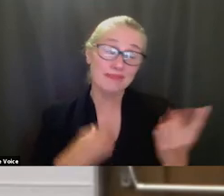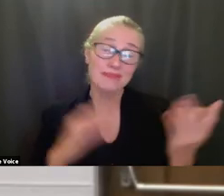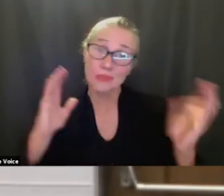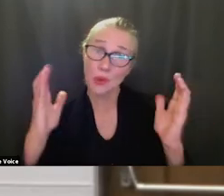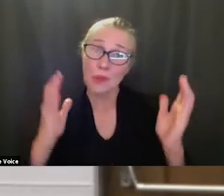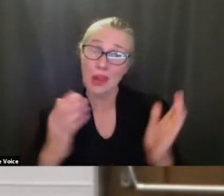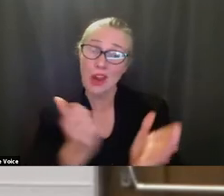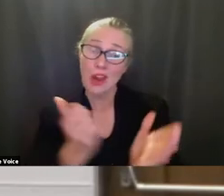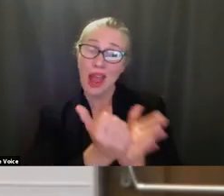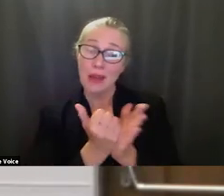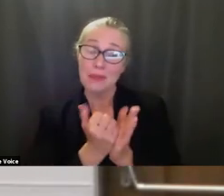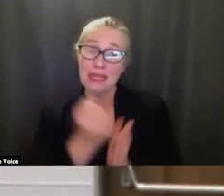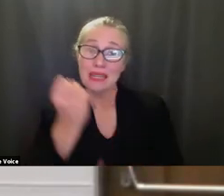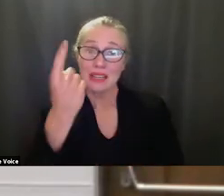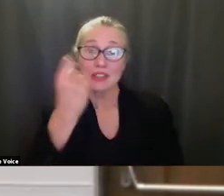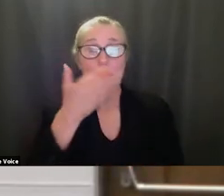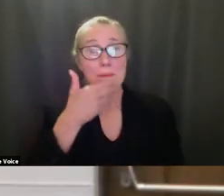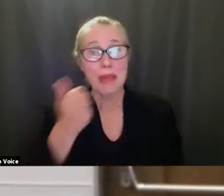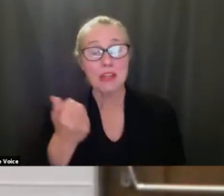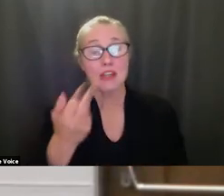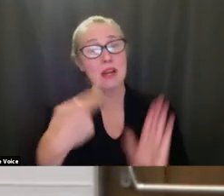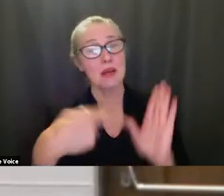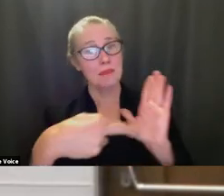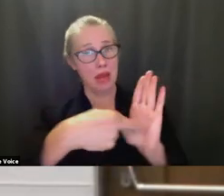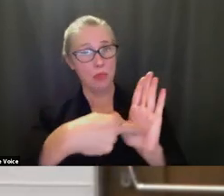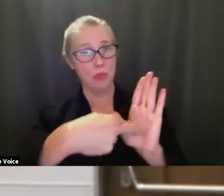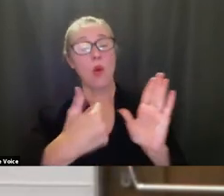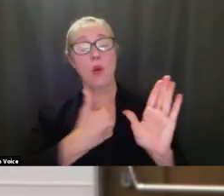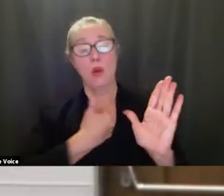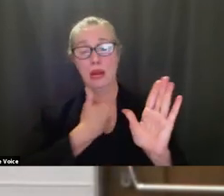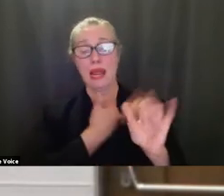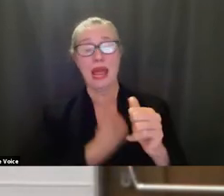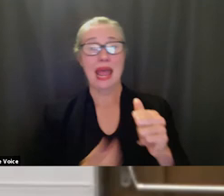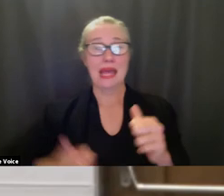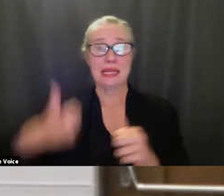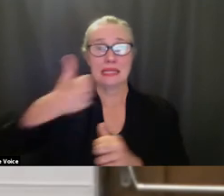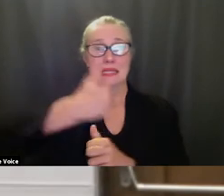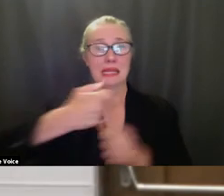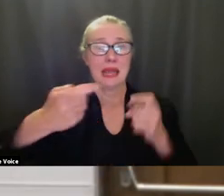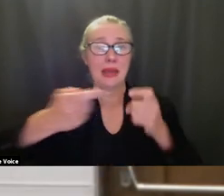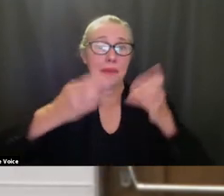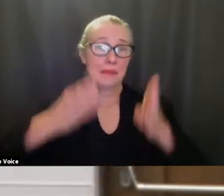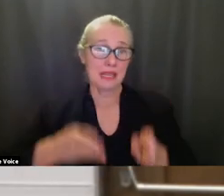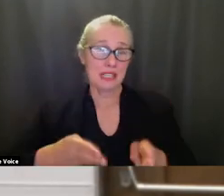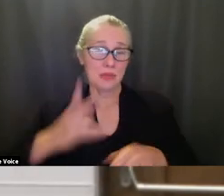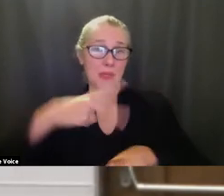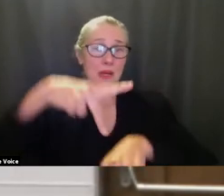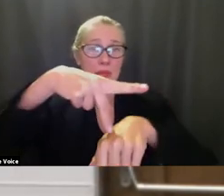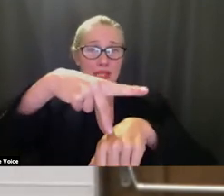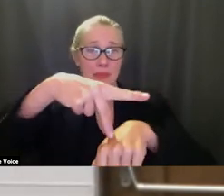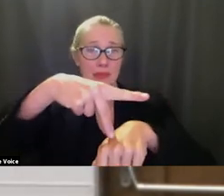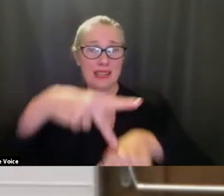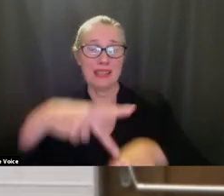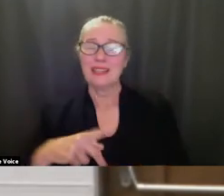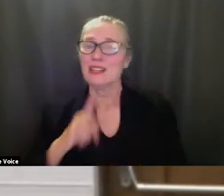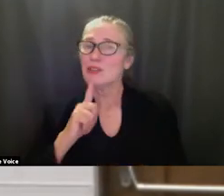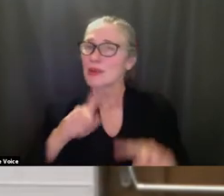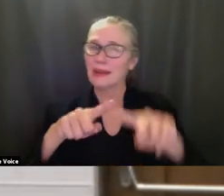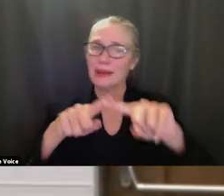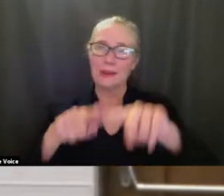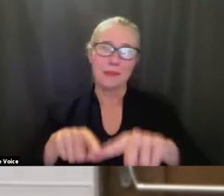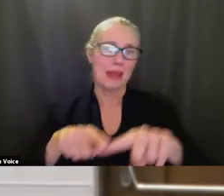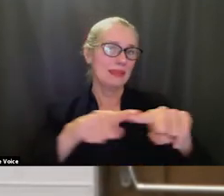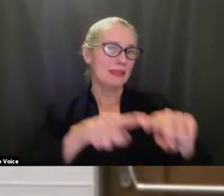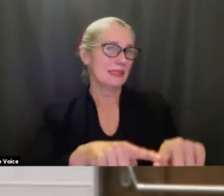understand my role as an administrator and as a principal and so i think it really just depends